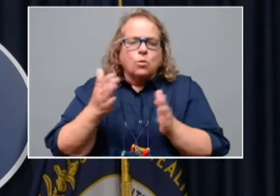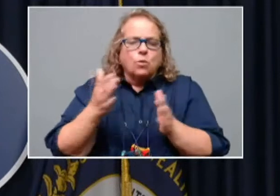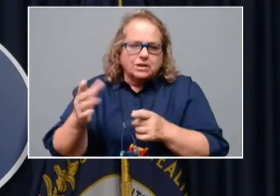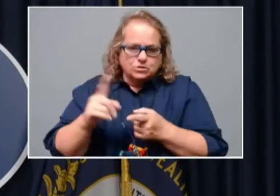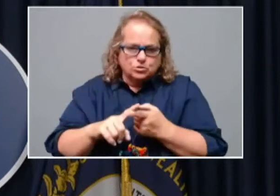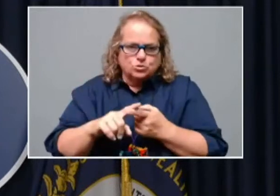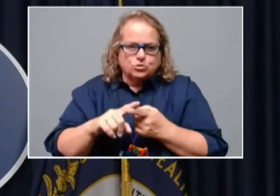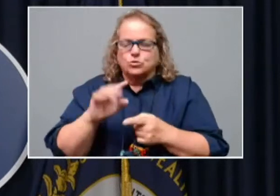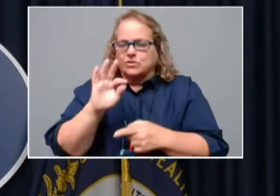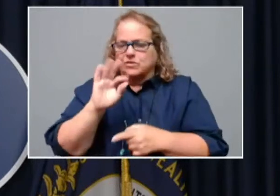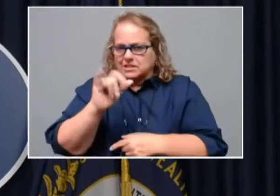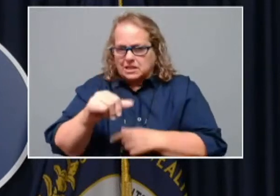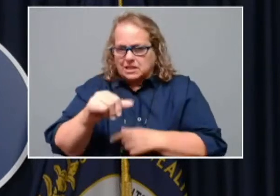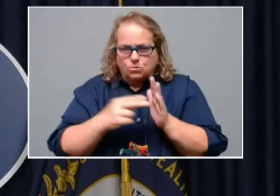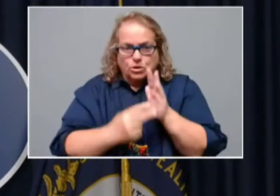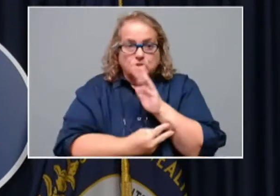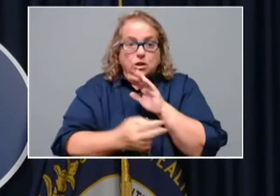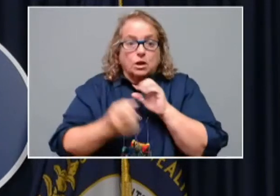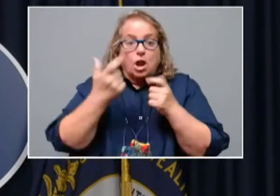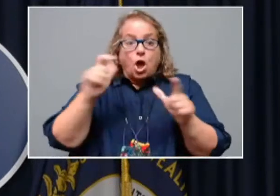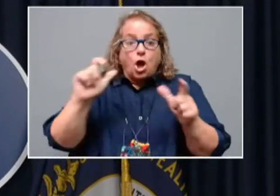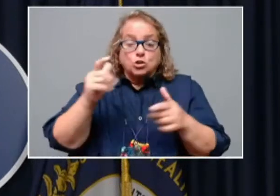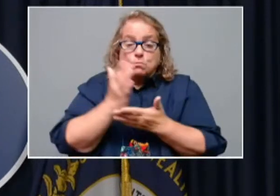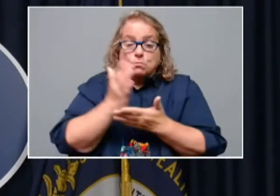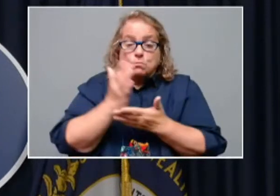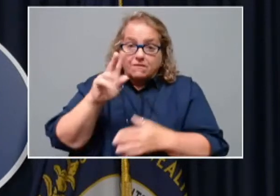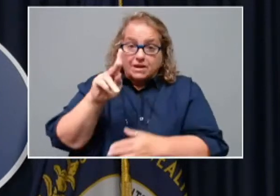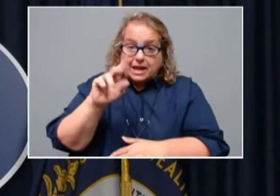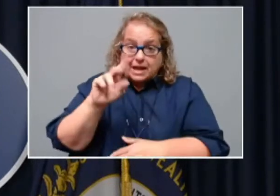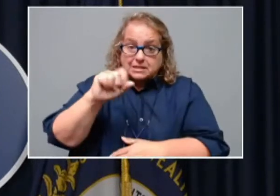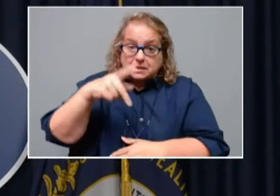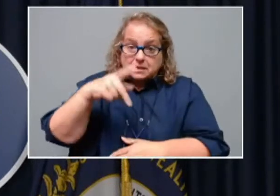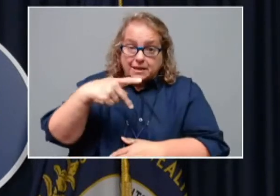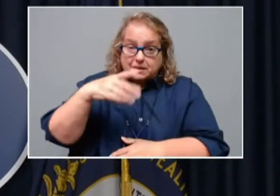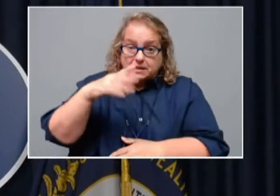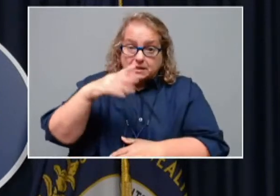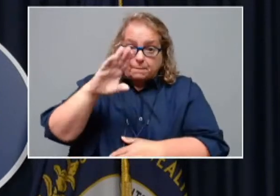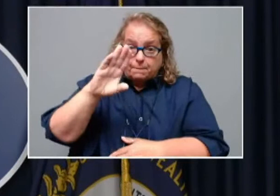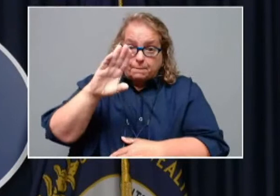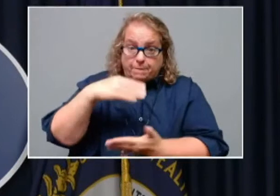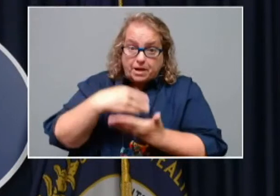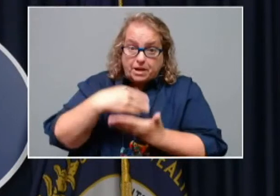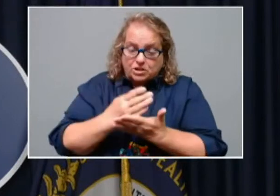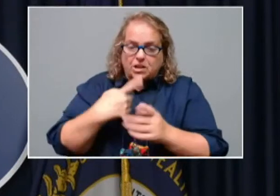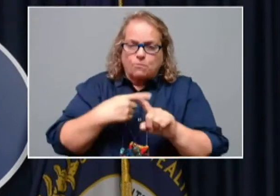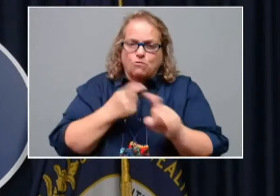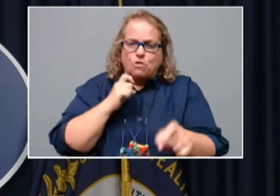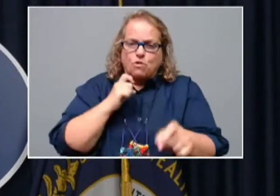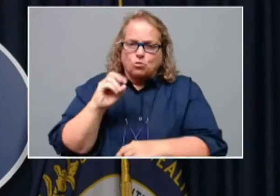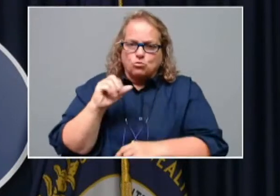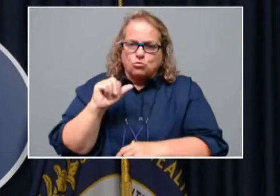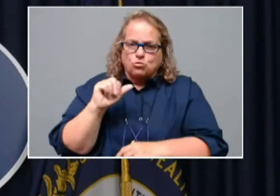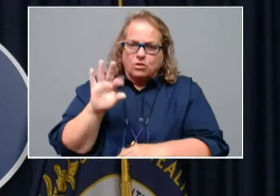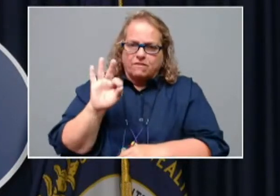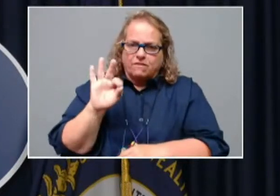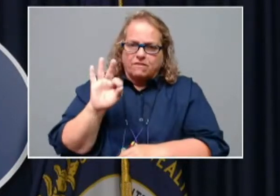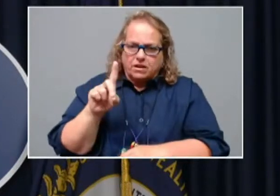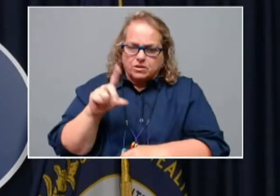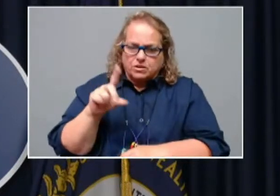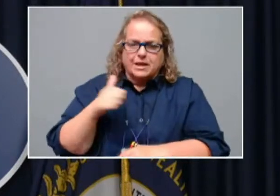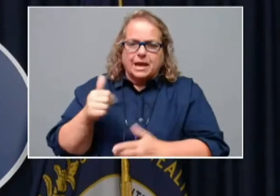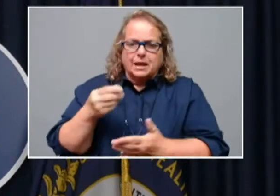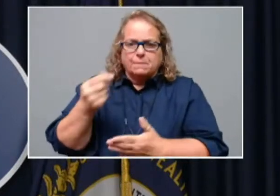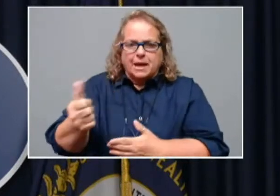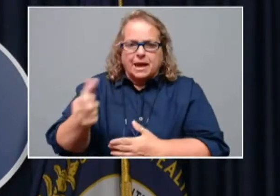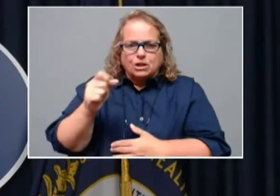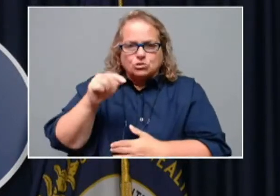instance, a large part of KSP's budget comes out of the road fund. We can certainly pay extra portions of KSP's